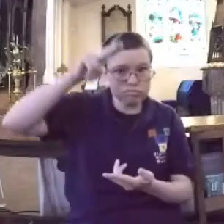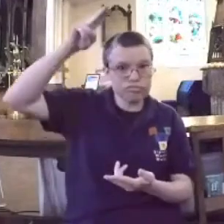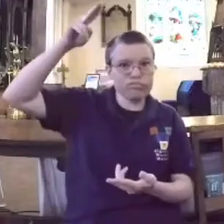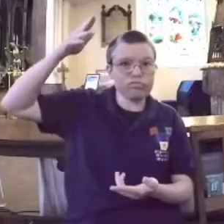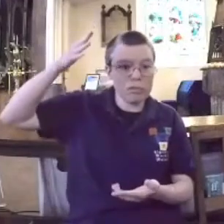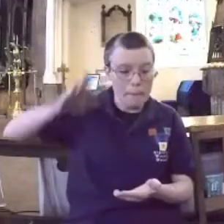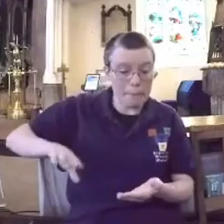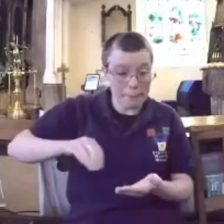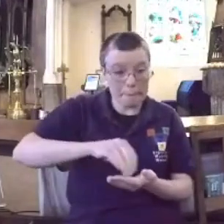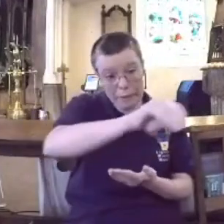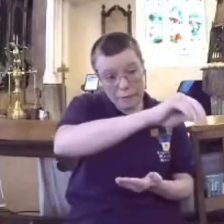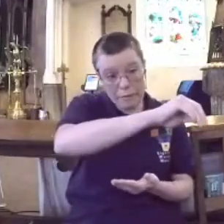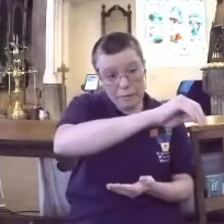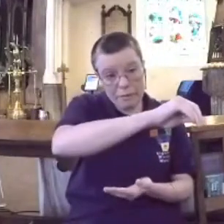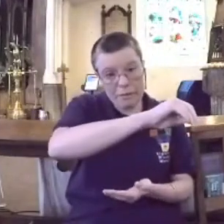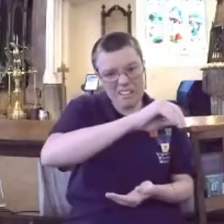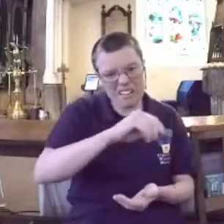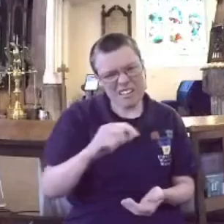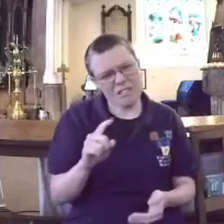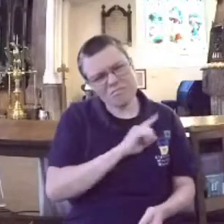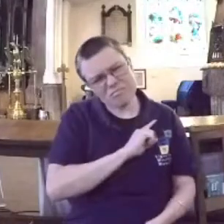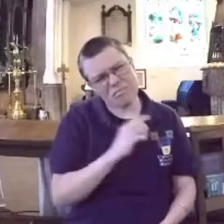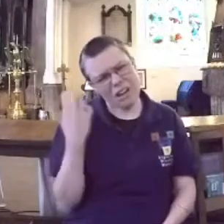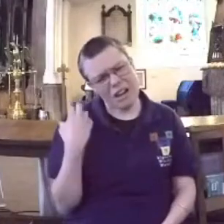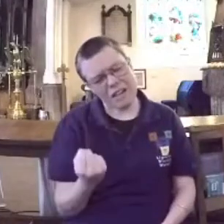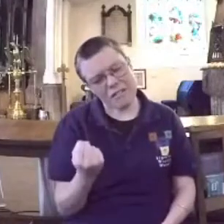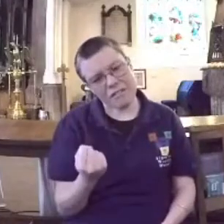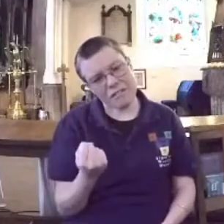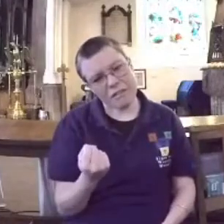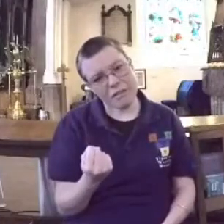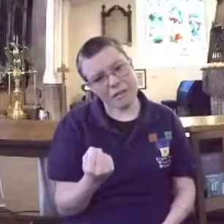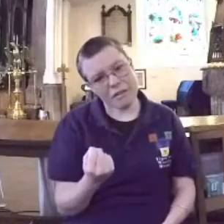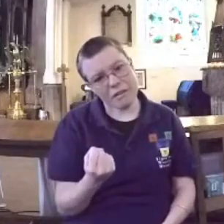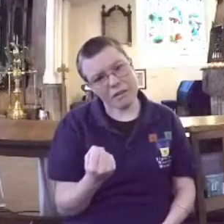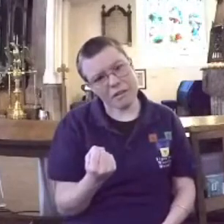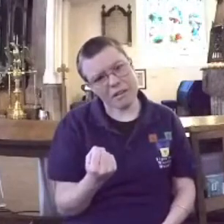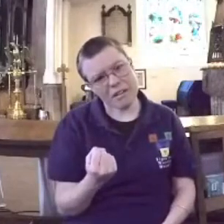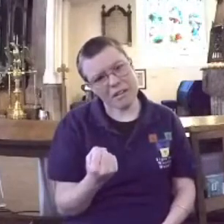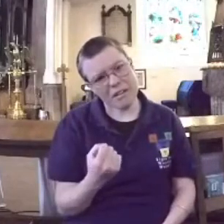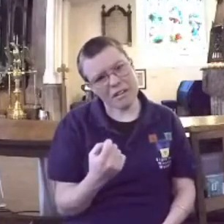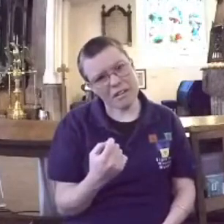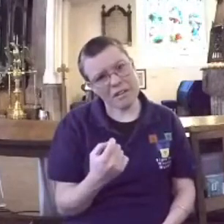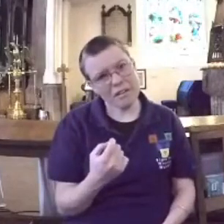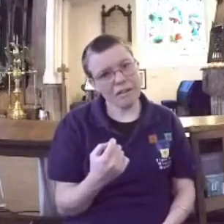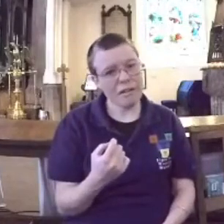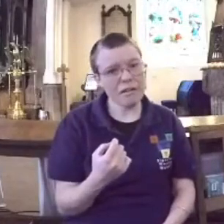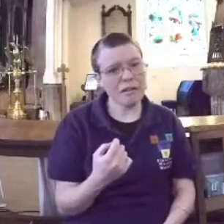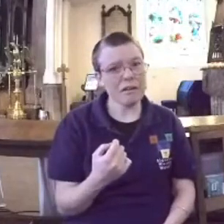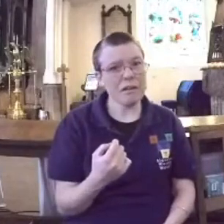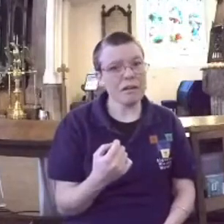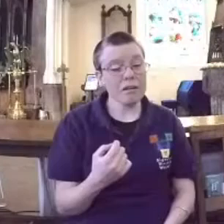have it is, as I was telling you, I made this, I suppose, as I call it, foot stamping